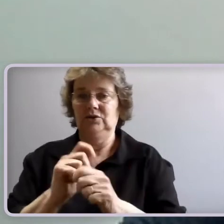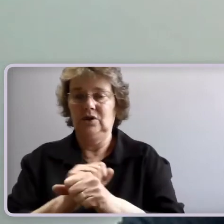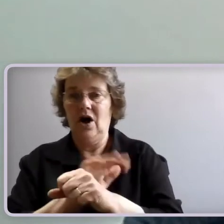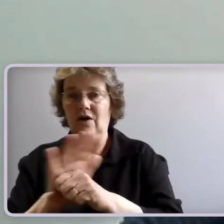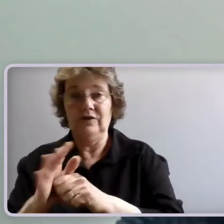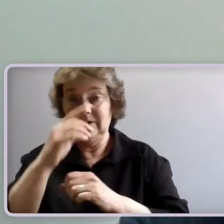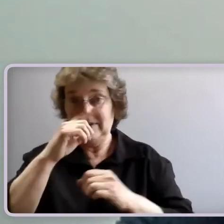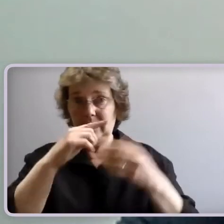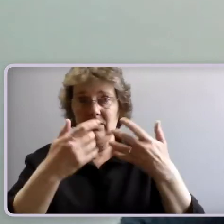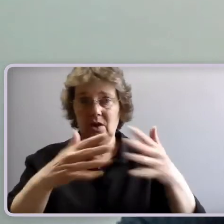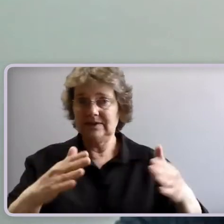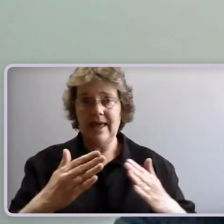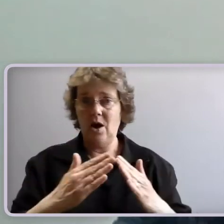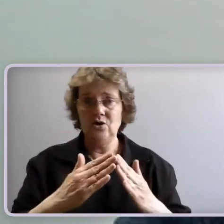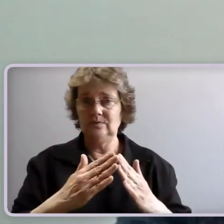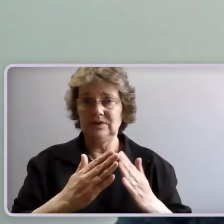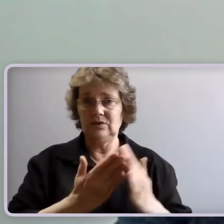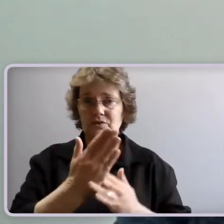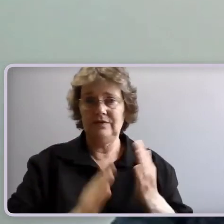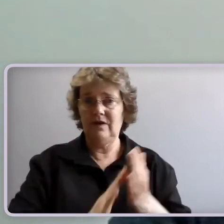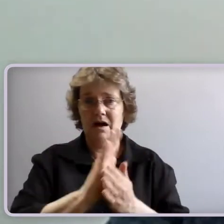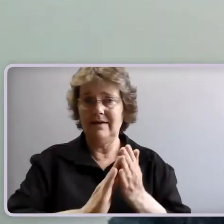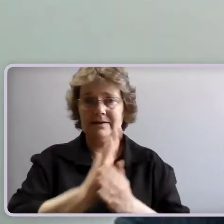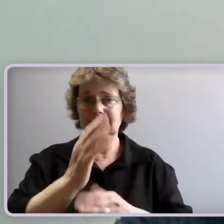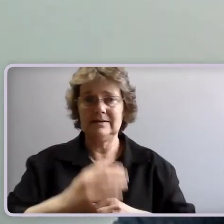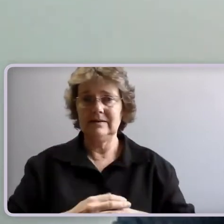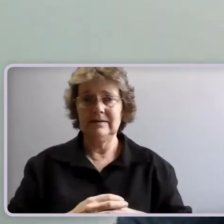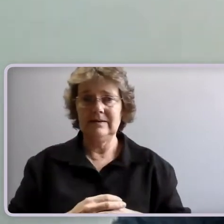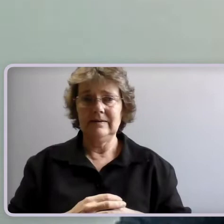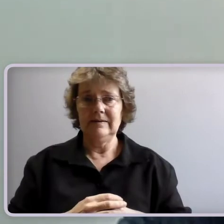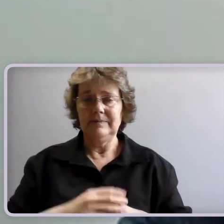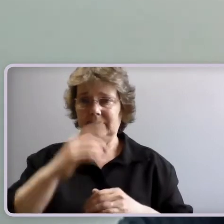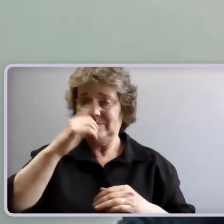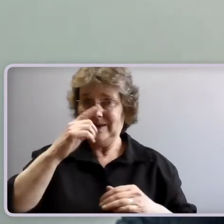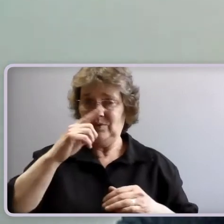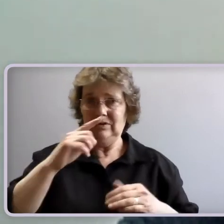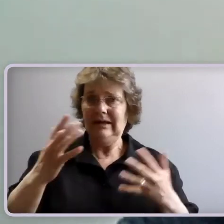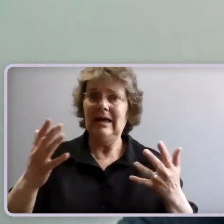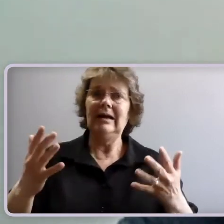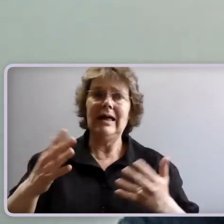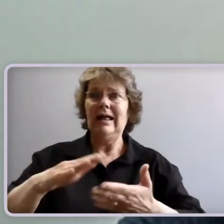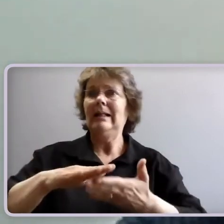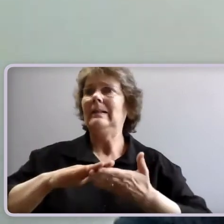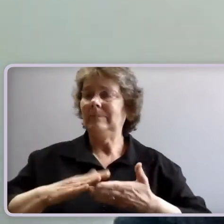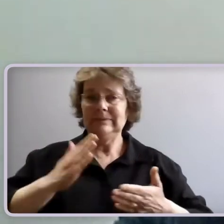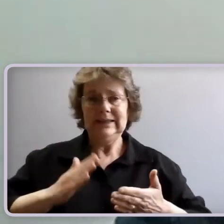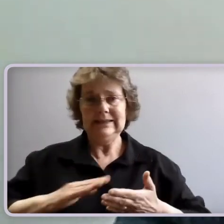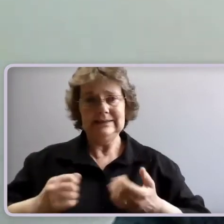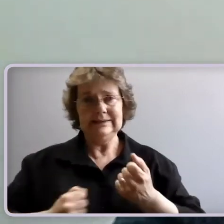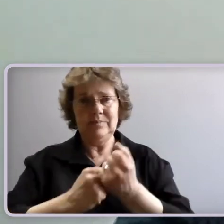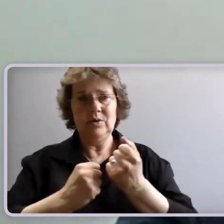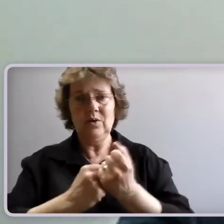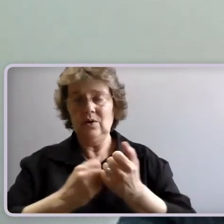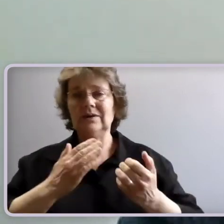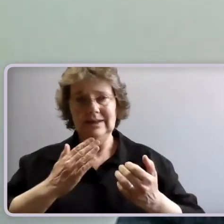homes. People were in a dire need of support and relief after such a